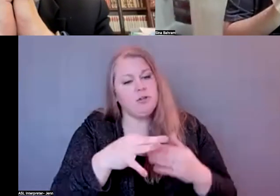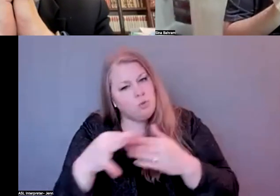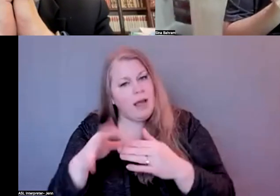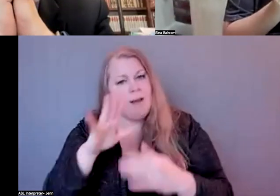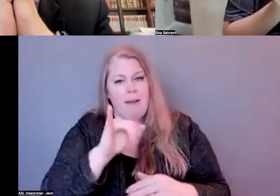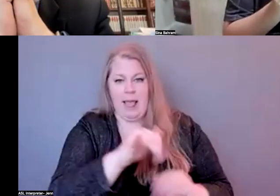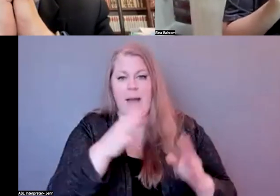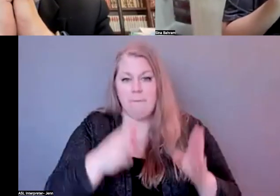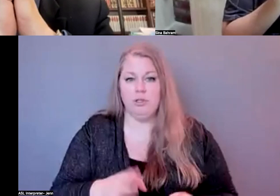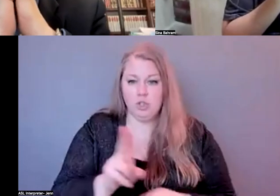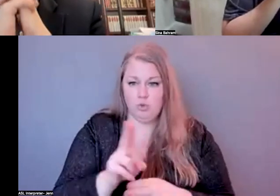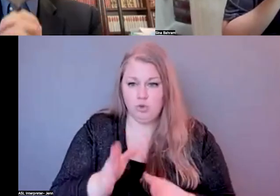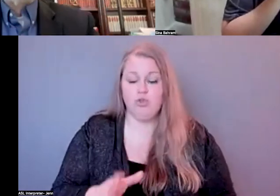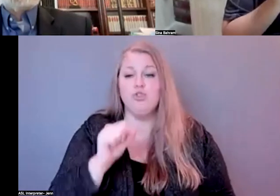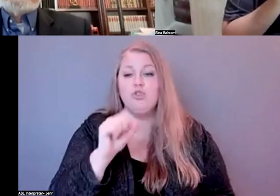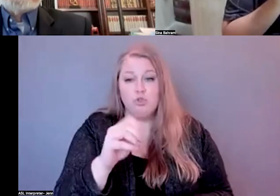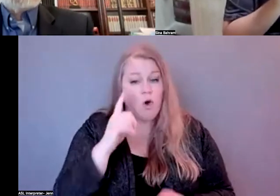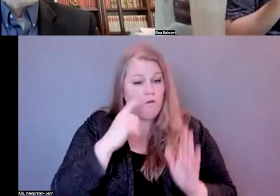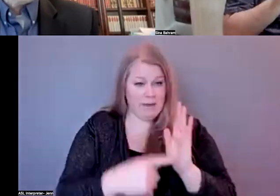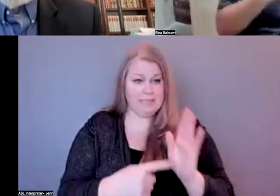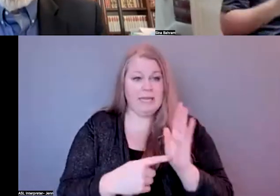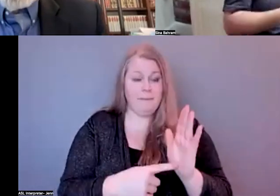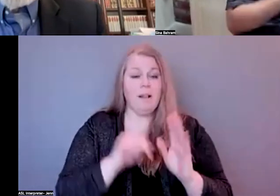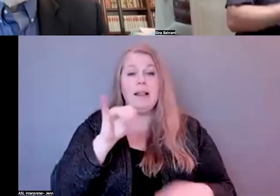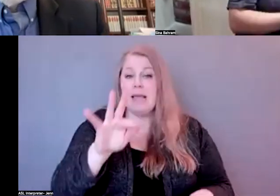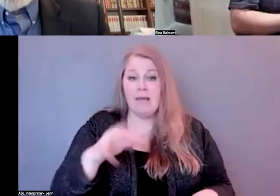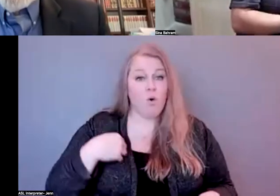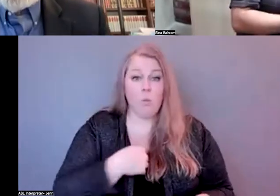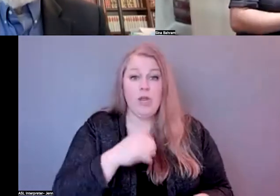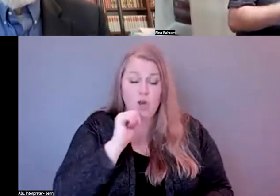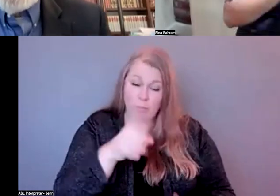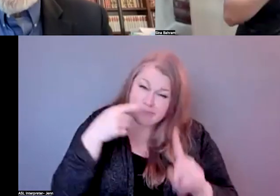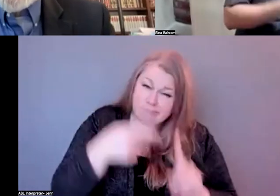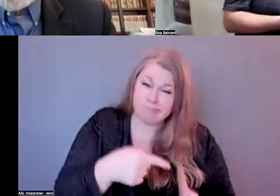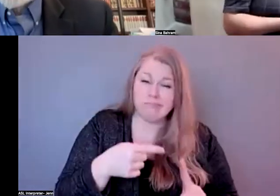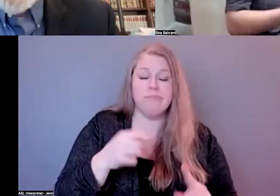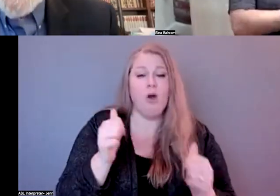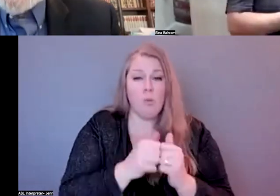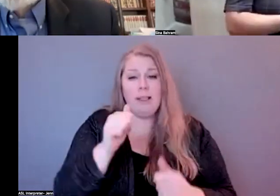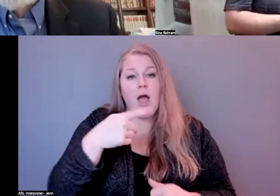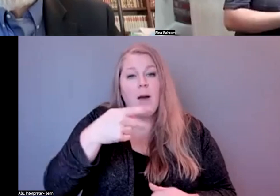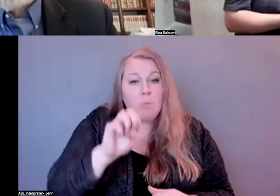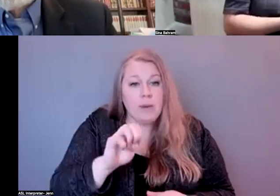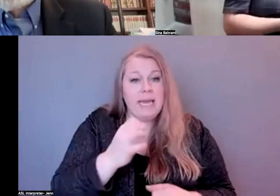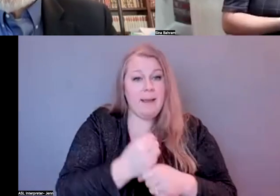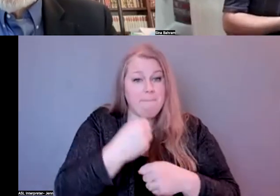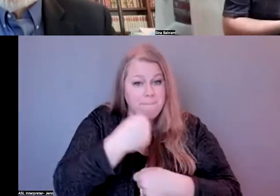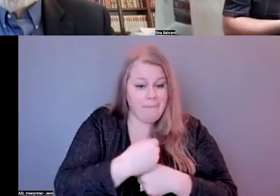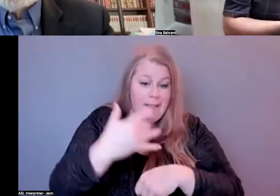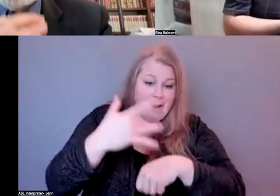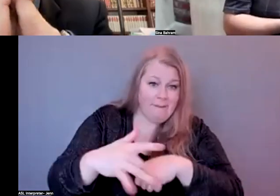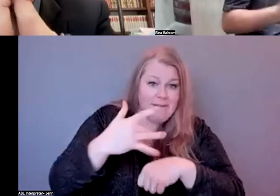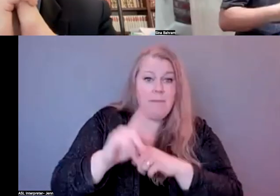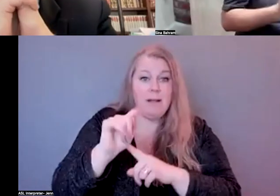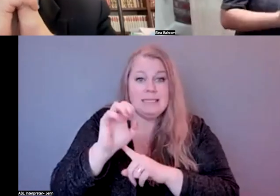individual user. So, for example, if we don't nail it with a pre-made available